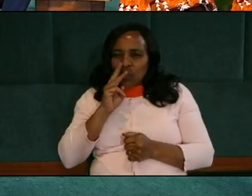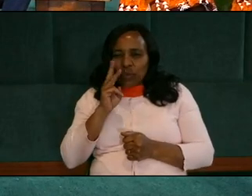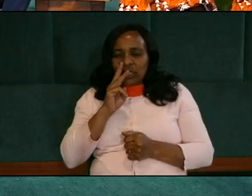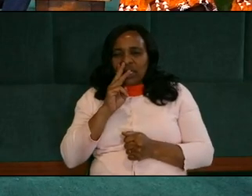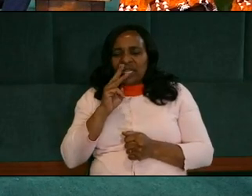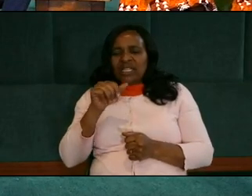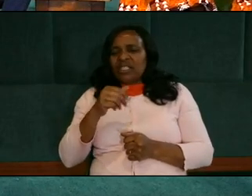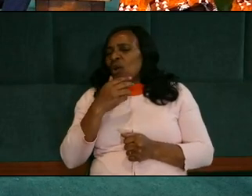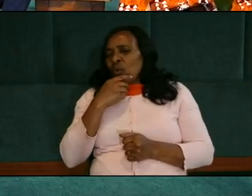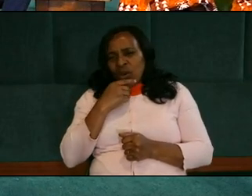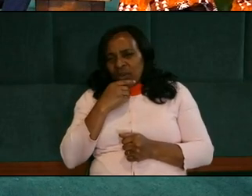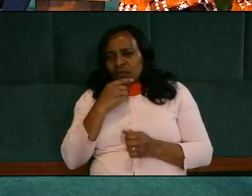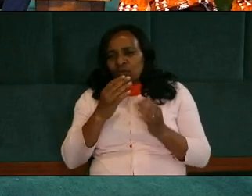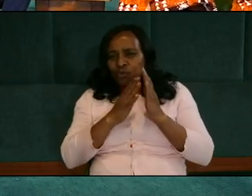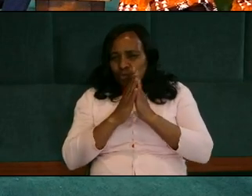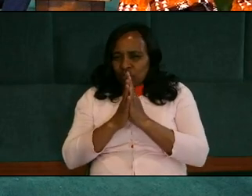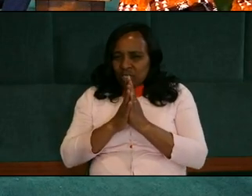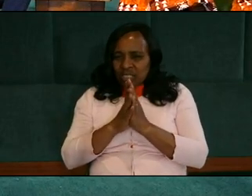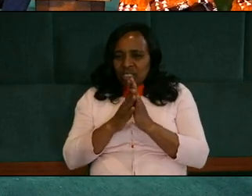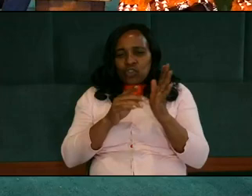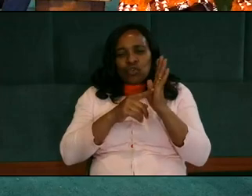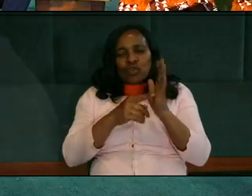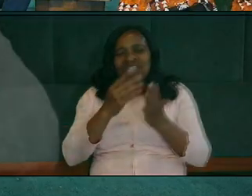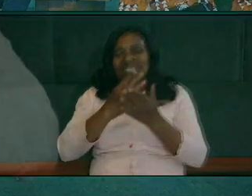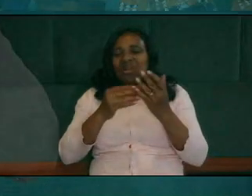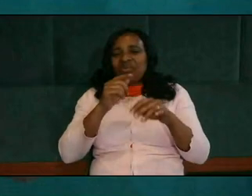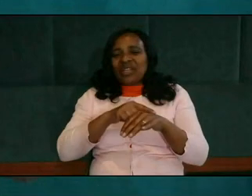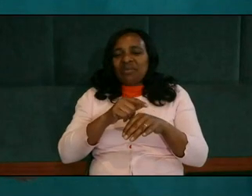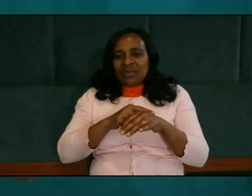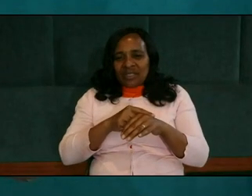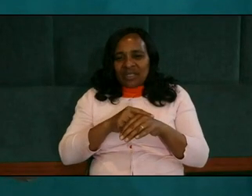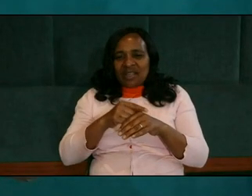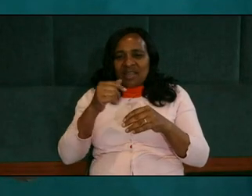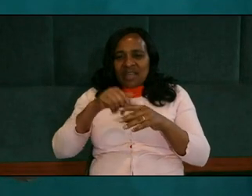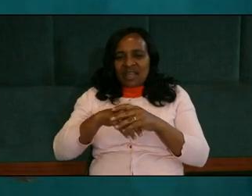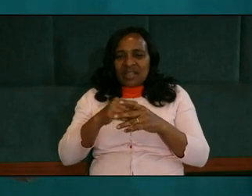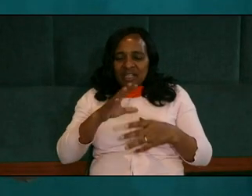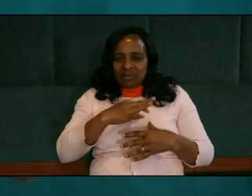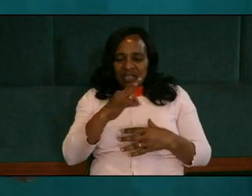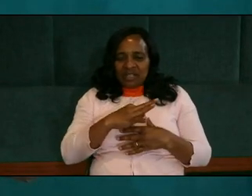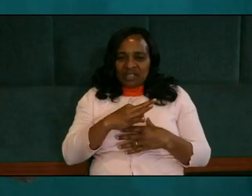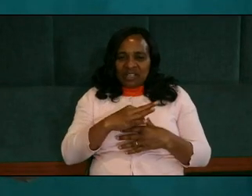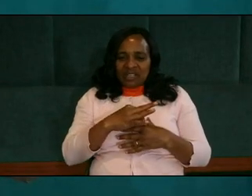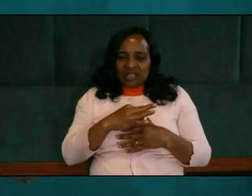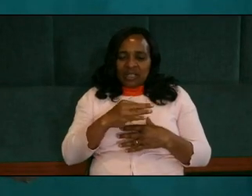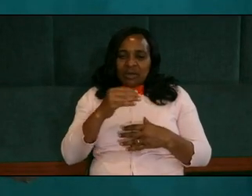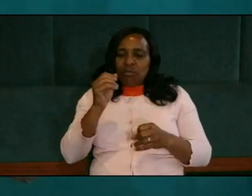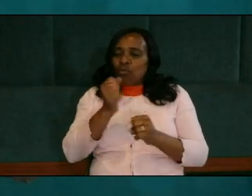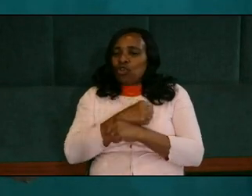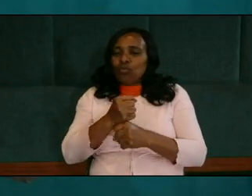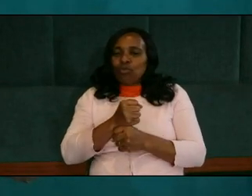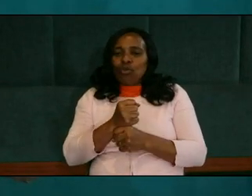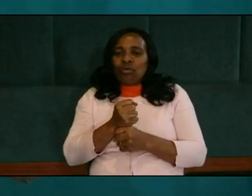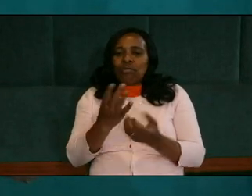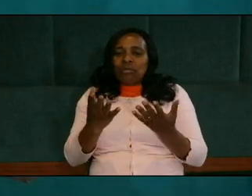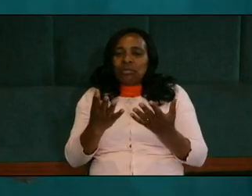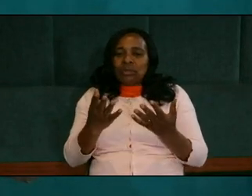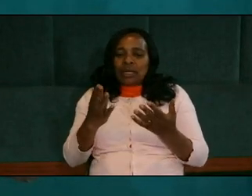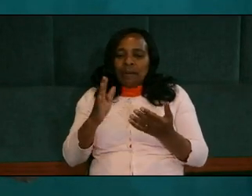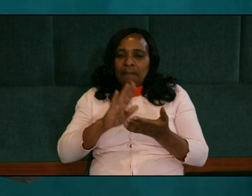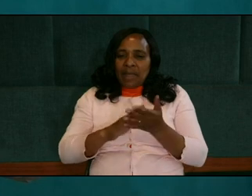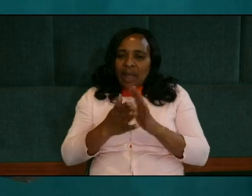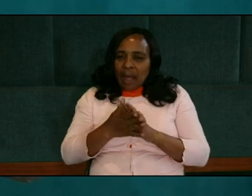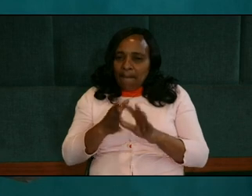Naaman's story is it shows us that sometimes yielding to the Spirit does not yield instant rewards. I mean, he had to